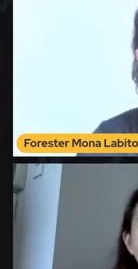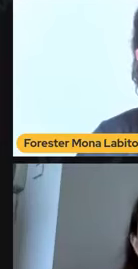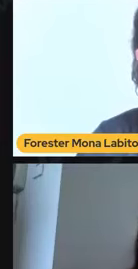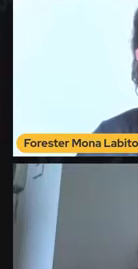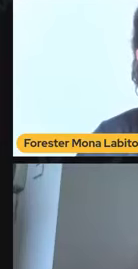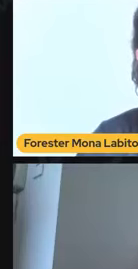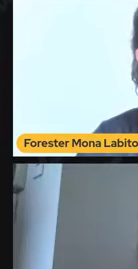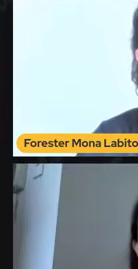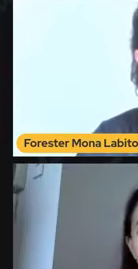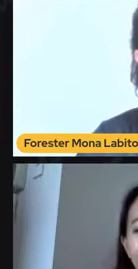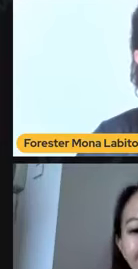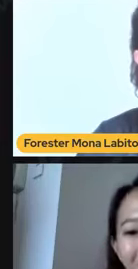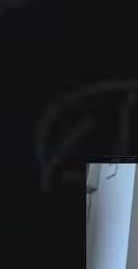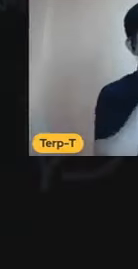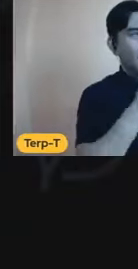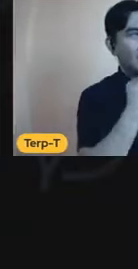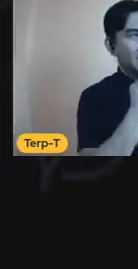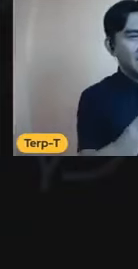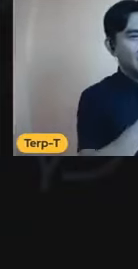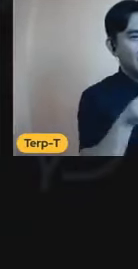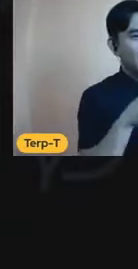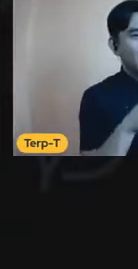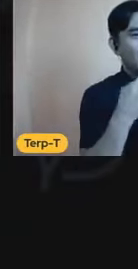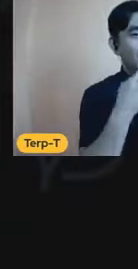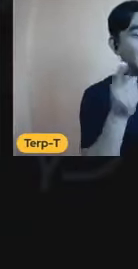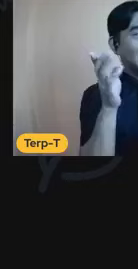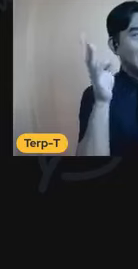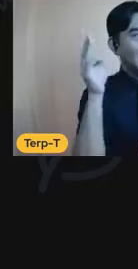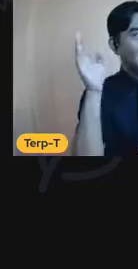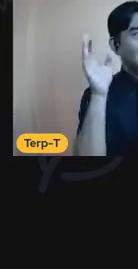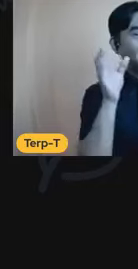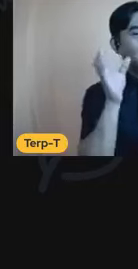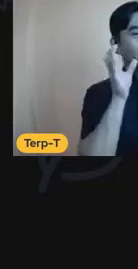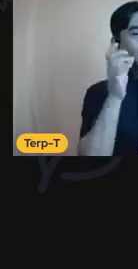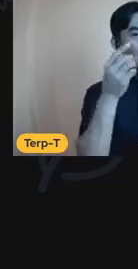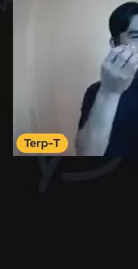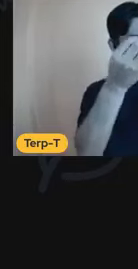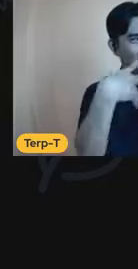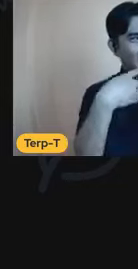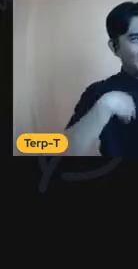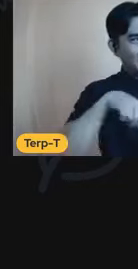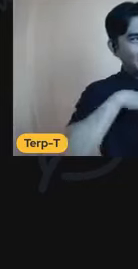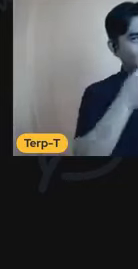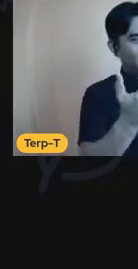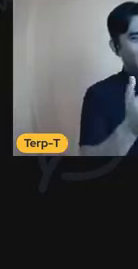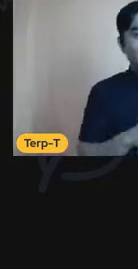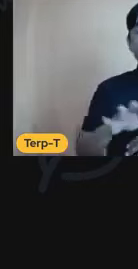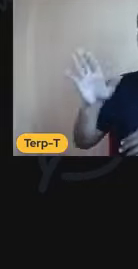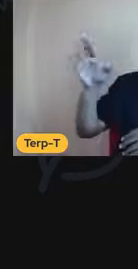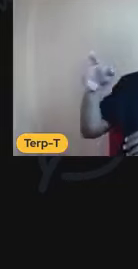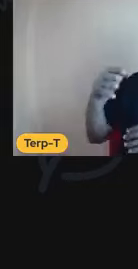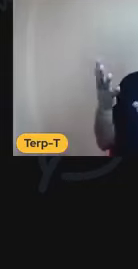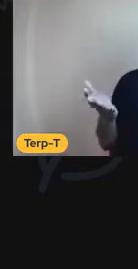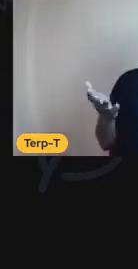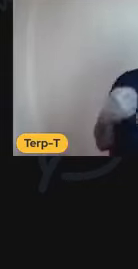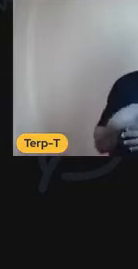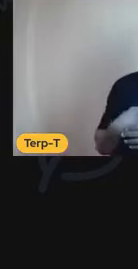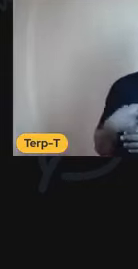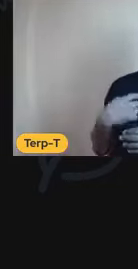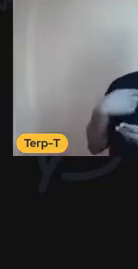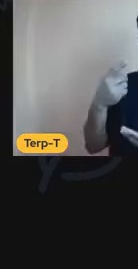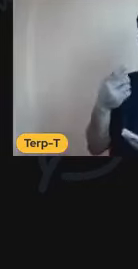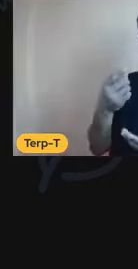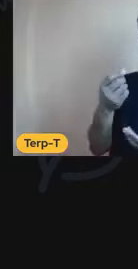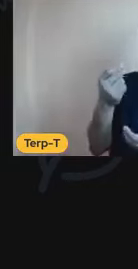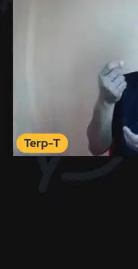Steph, what can you say about what Ms. Vesperas told us today? Well, I think from all the